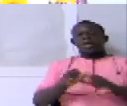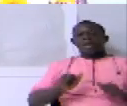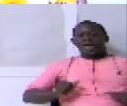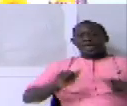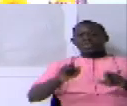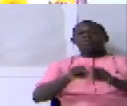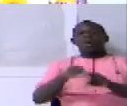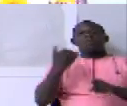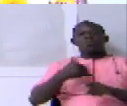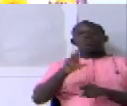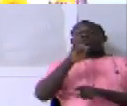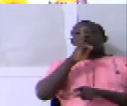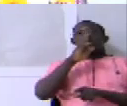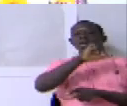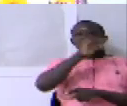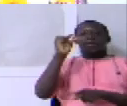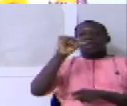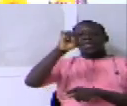especially people like Sambadoro.